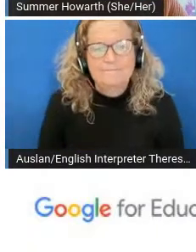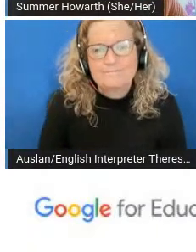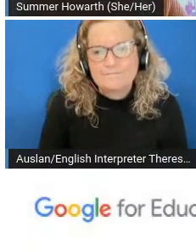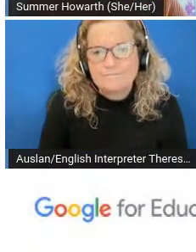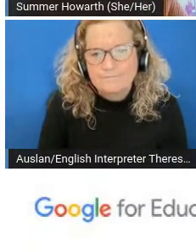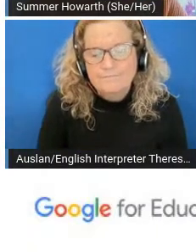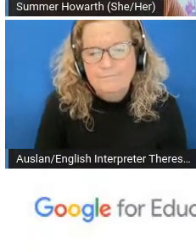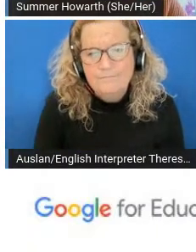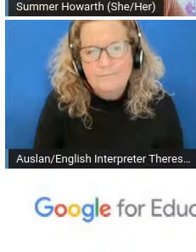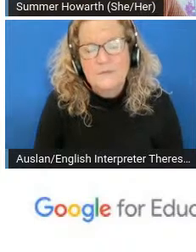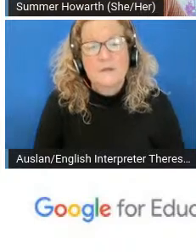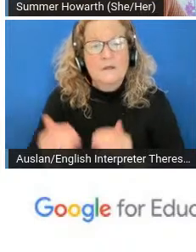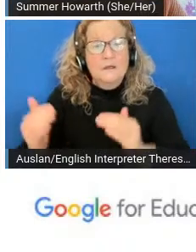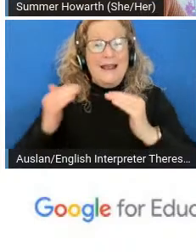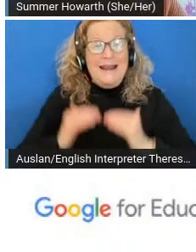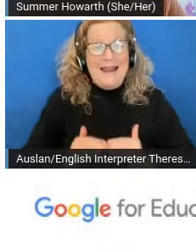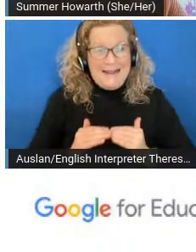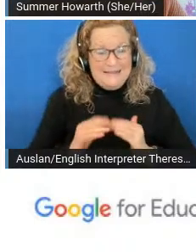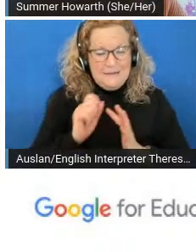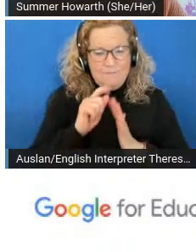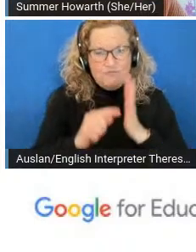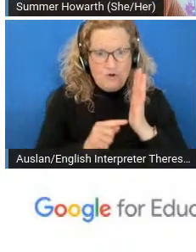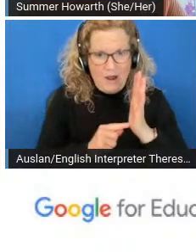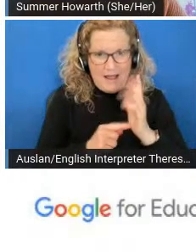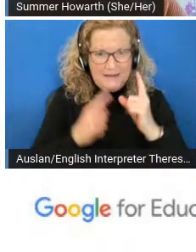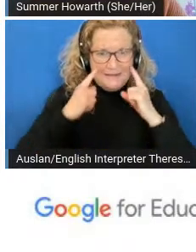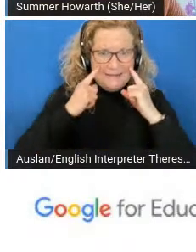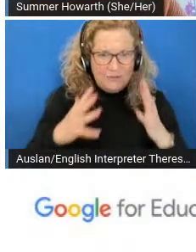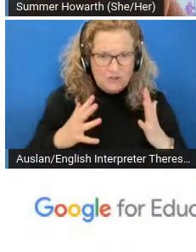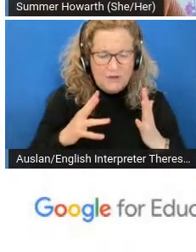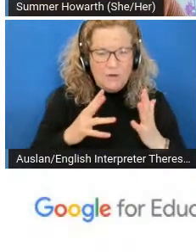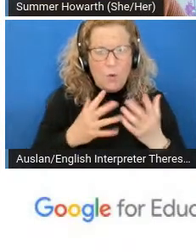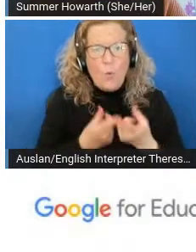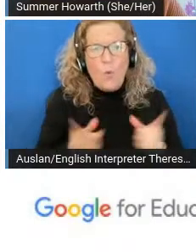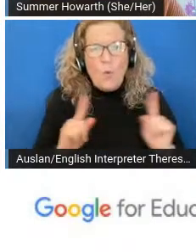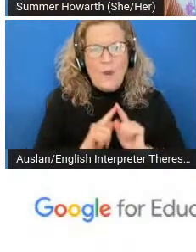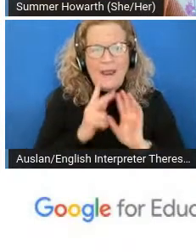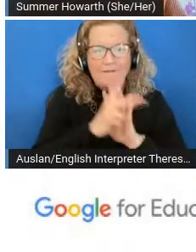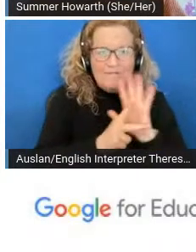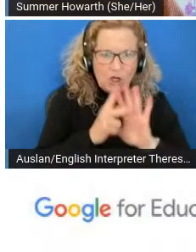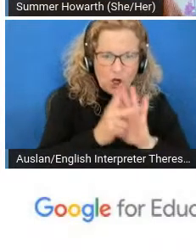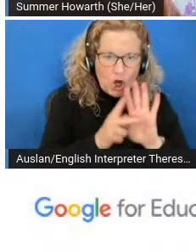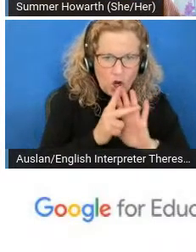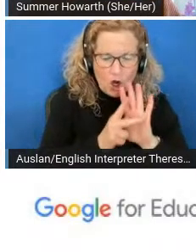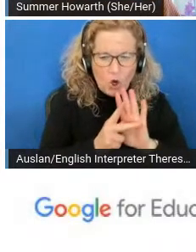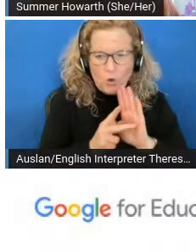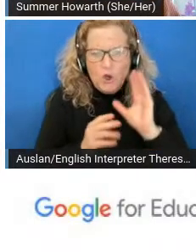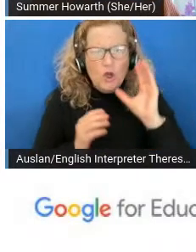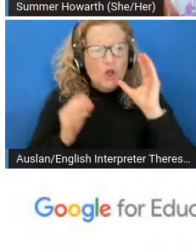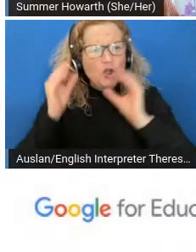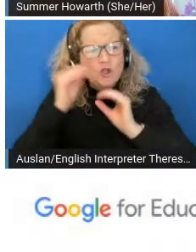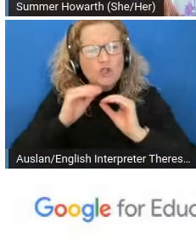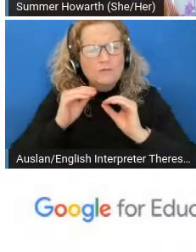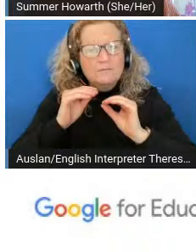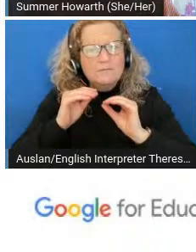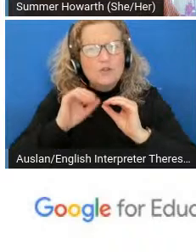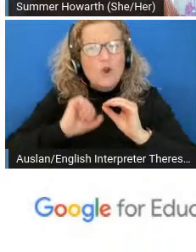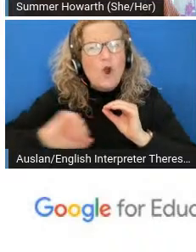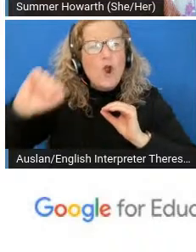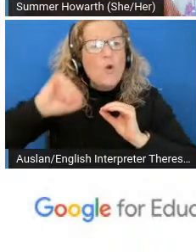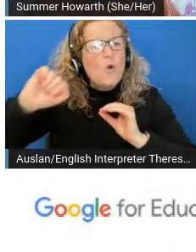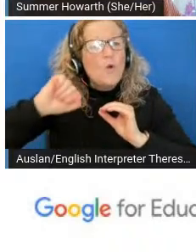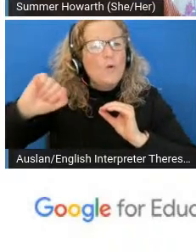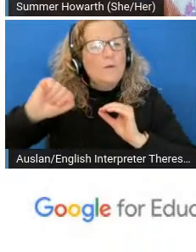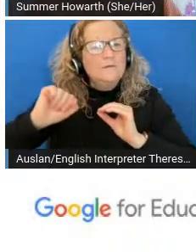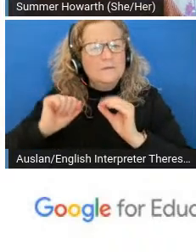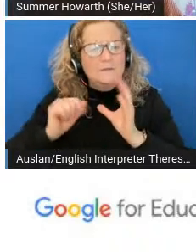and demonstrating, like We Video, Google Sites, choose your own adventure slides. I saw a brilliant piece of